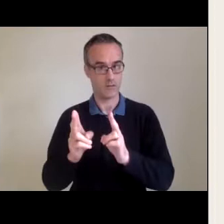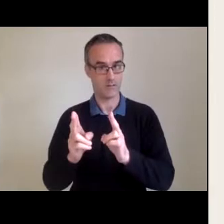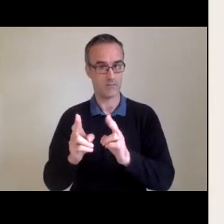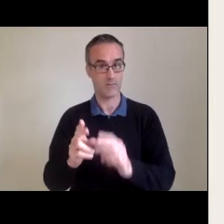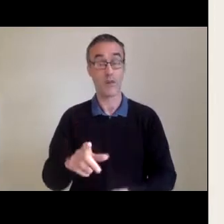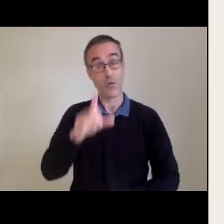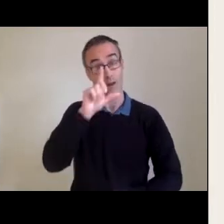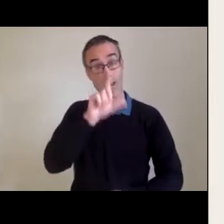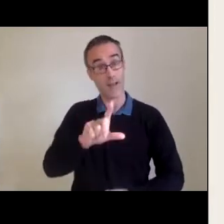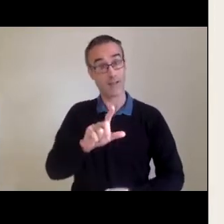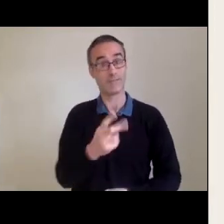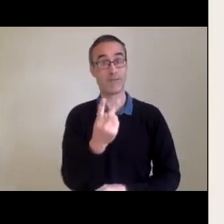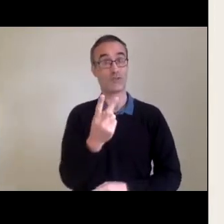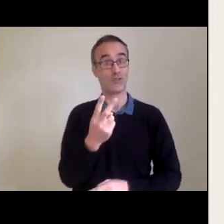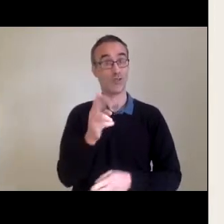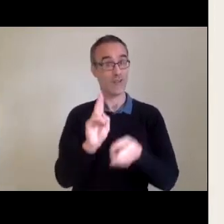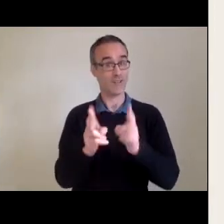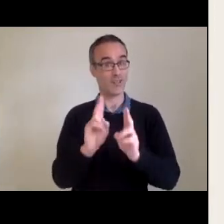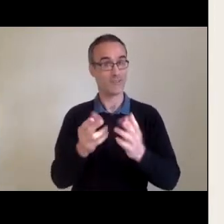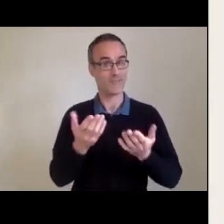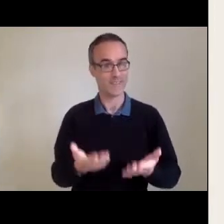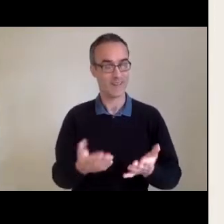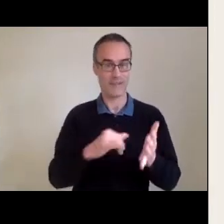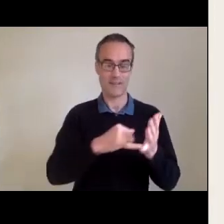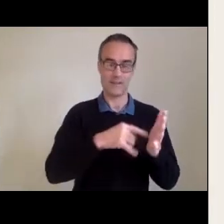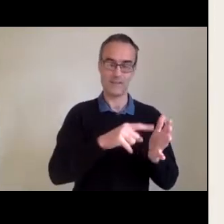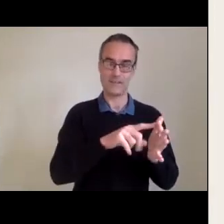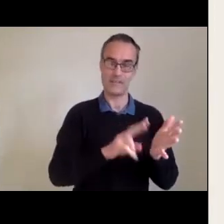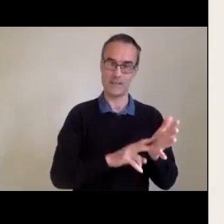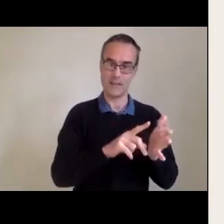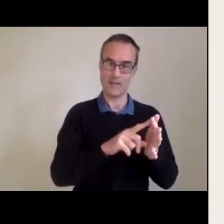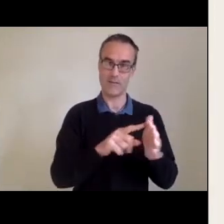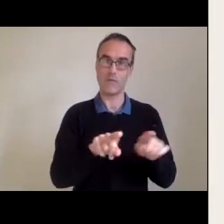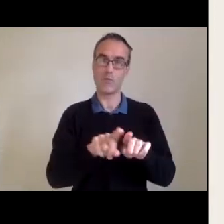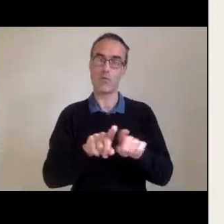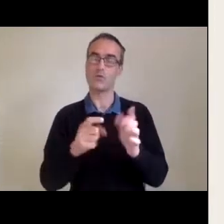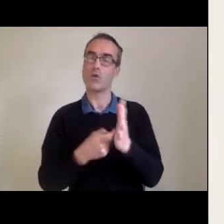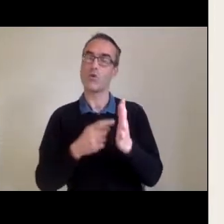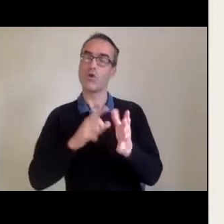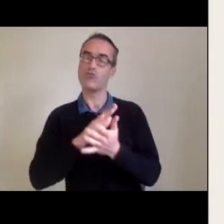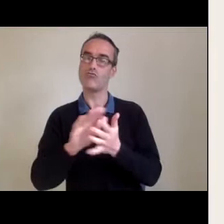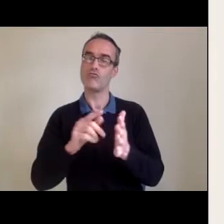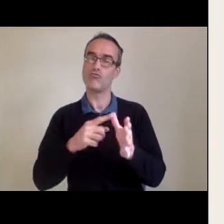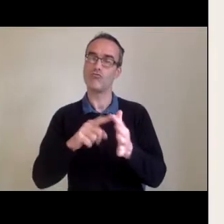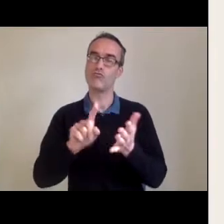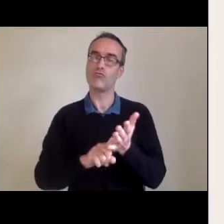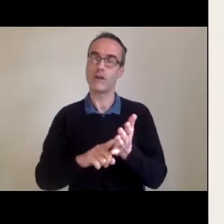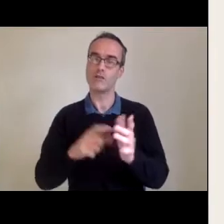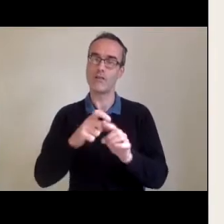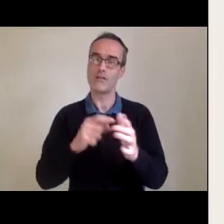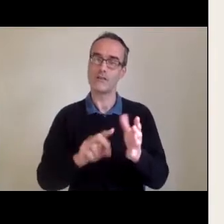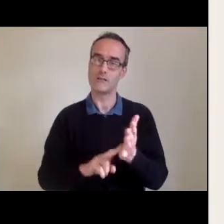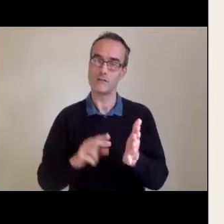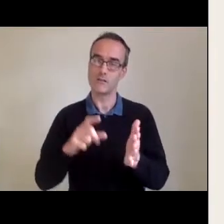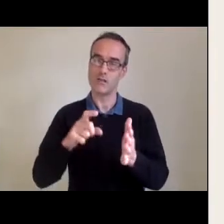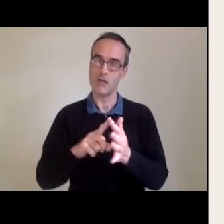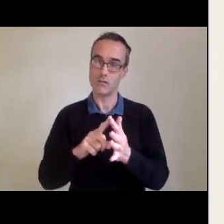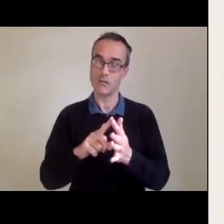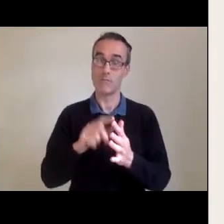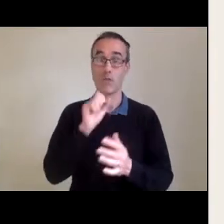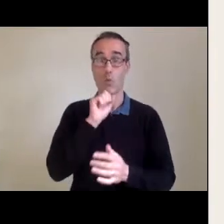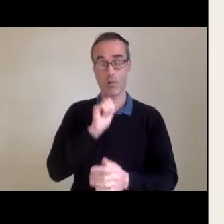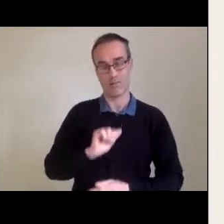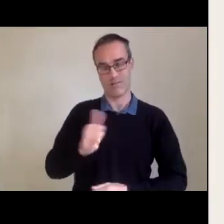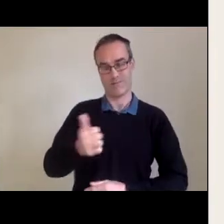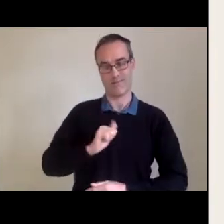two interpreters with us today, Steve Churchill and Rachel Dance. They will be swapping between them, so the camera may move, but there will